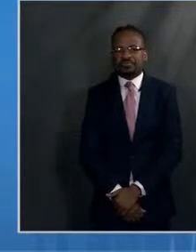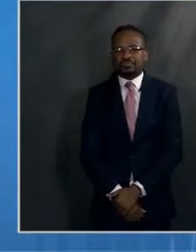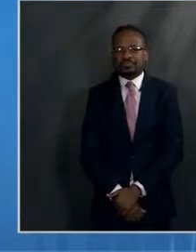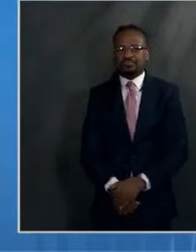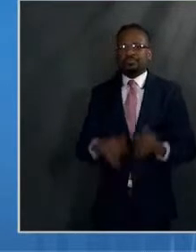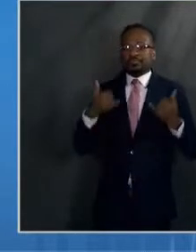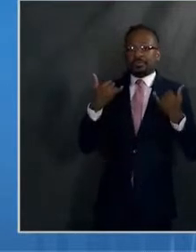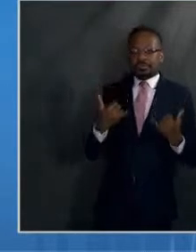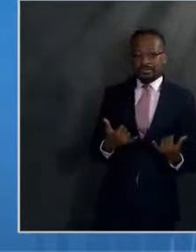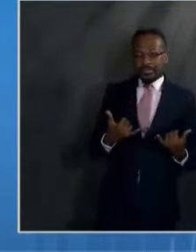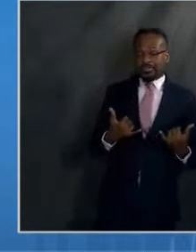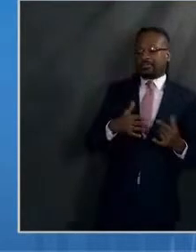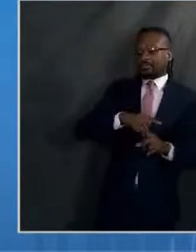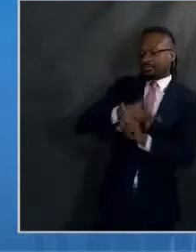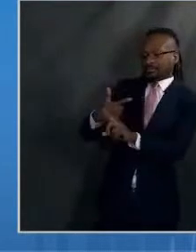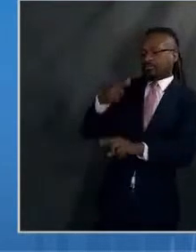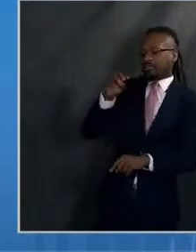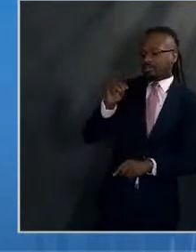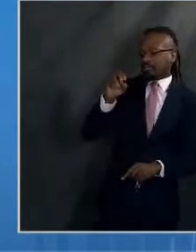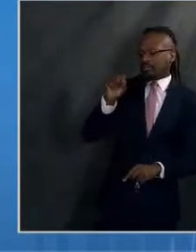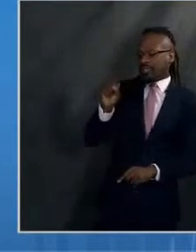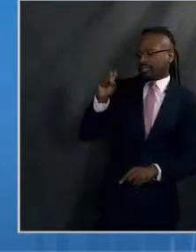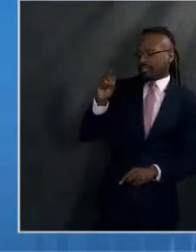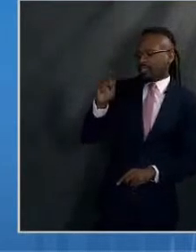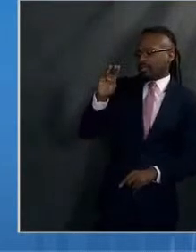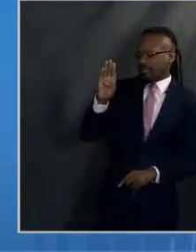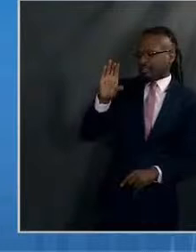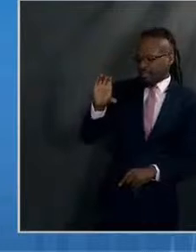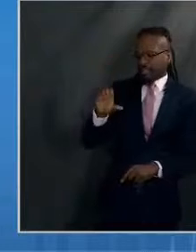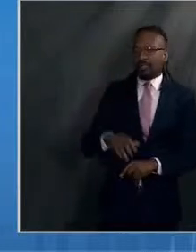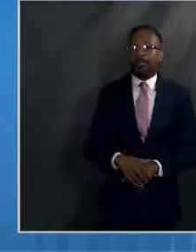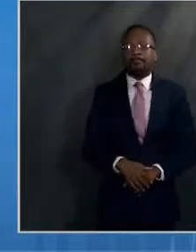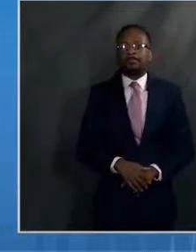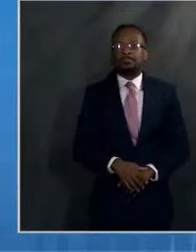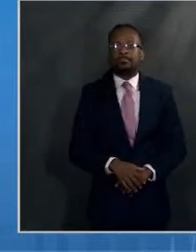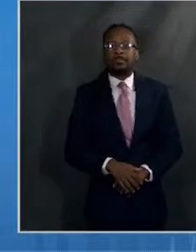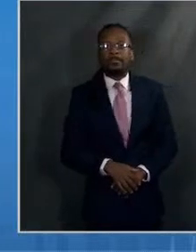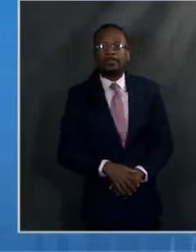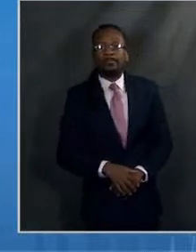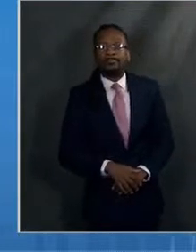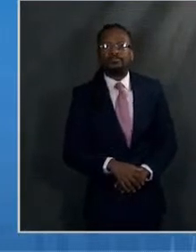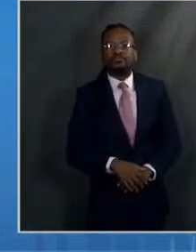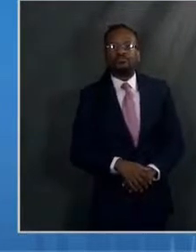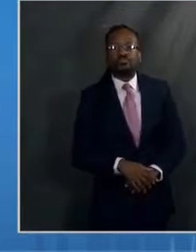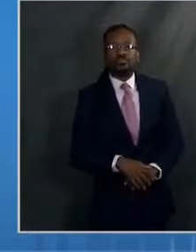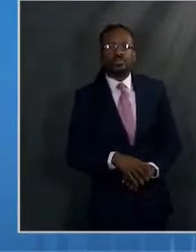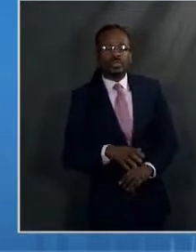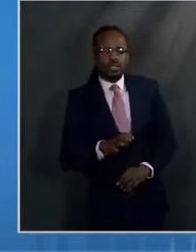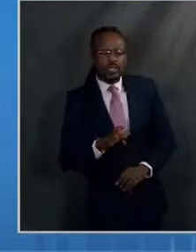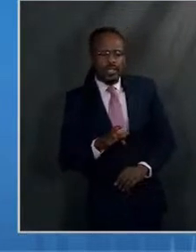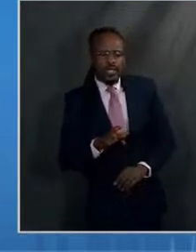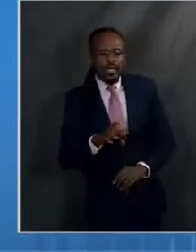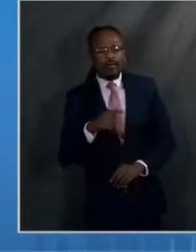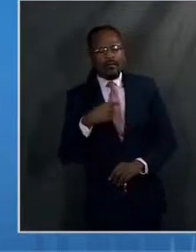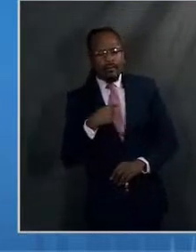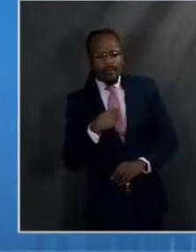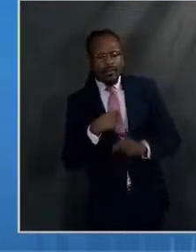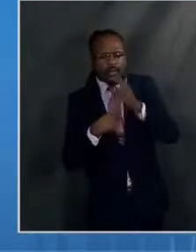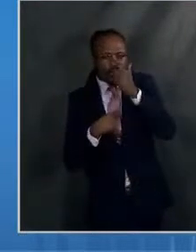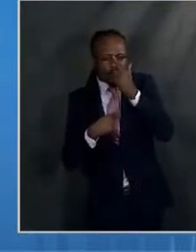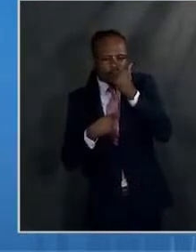Hi, can you guys hear me? Yes. I wanted to, you've raised a lot of concern about these